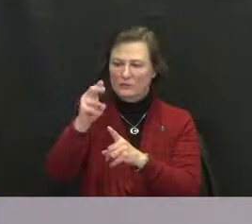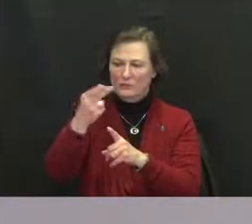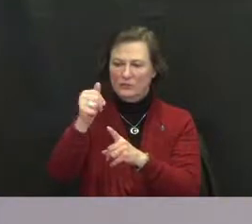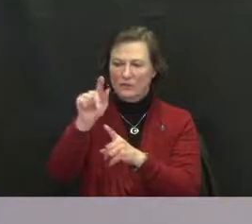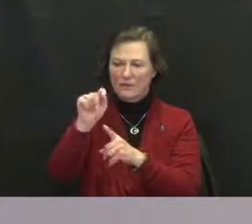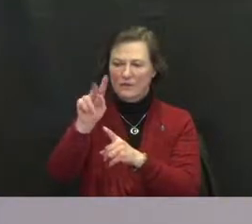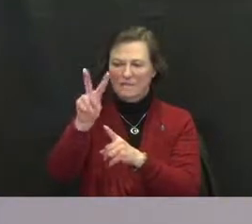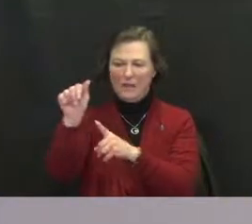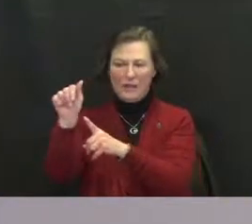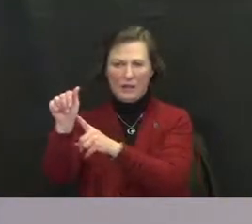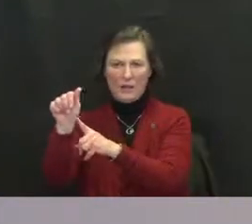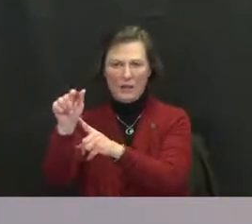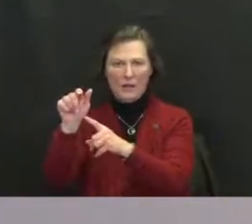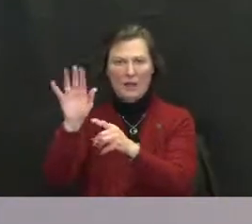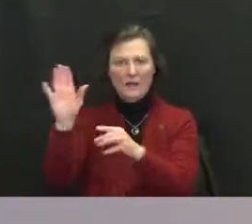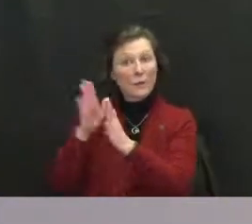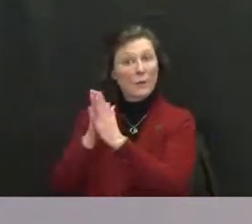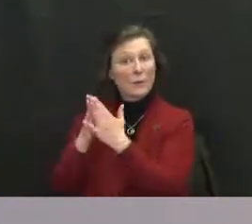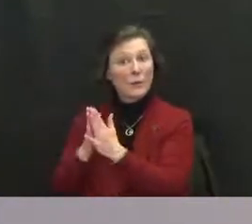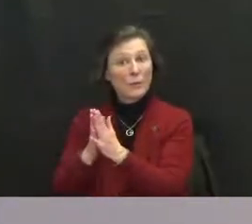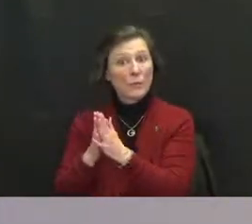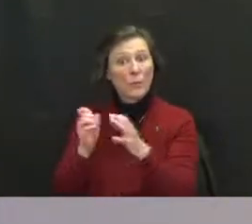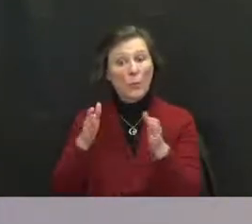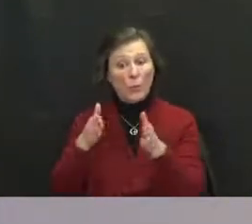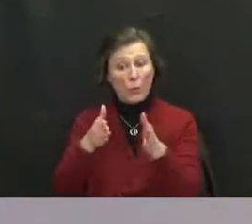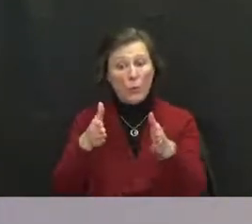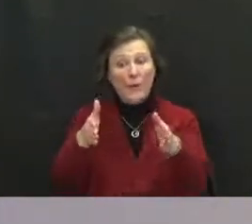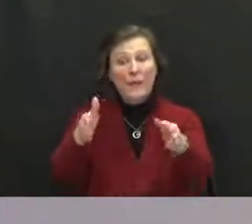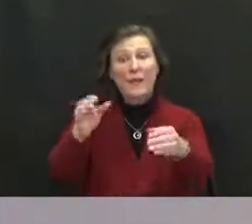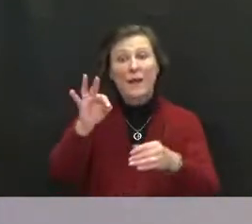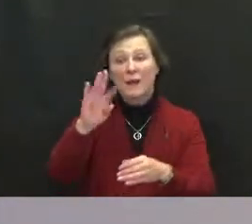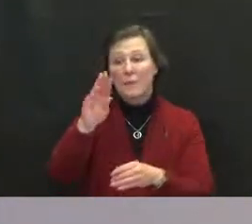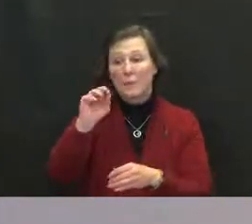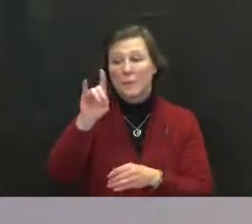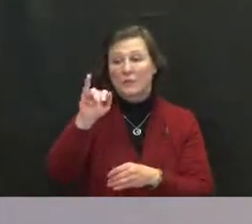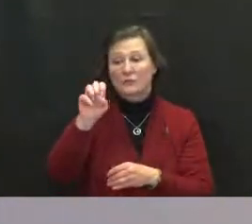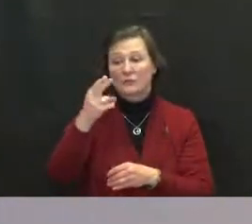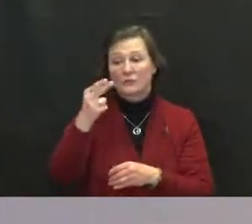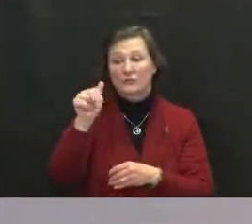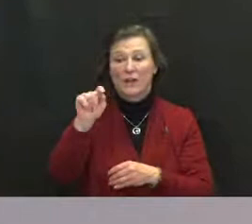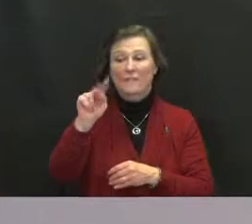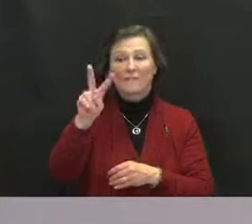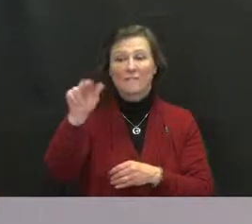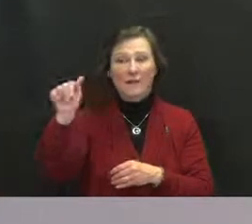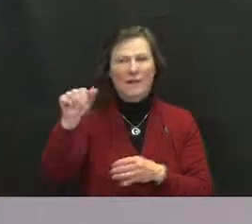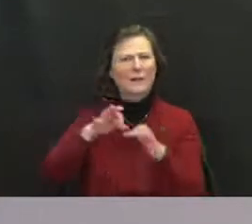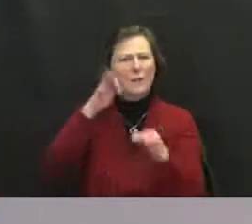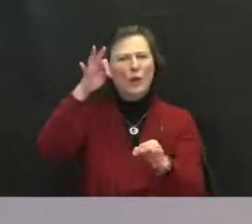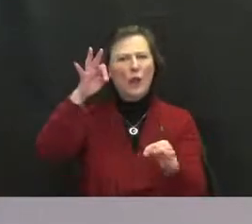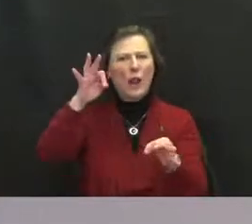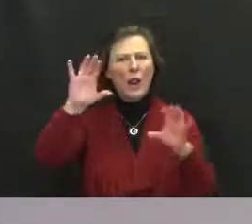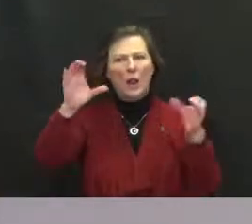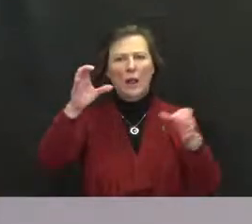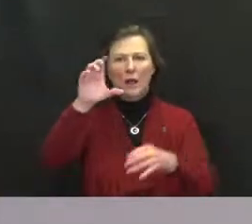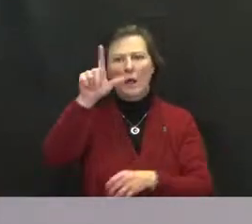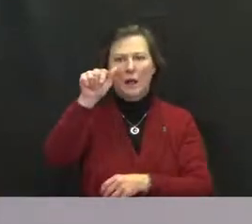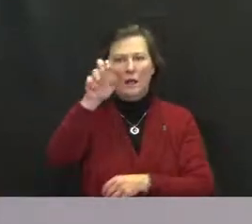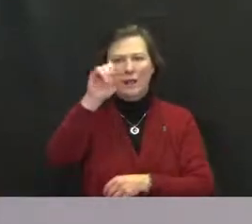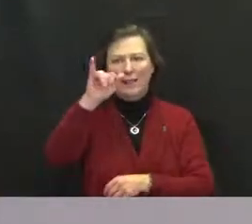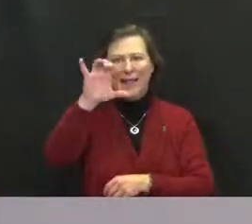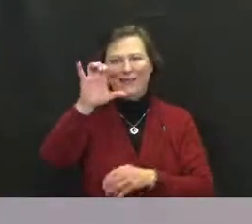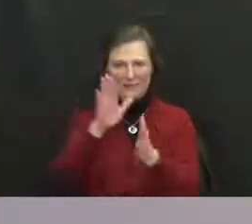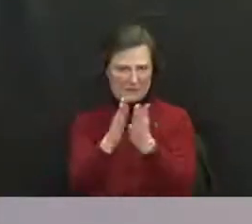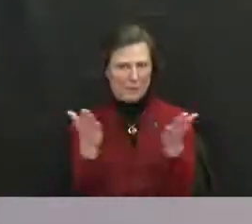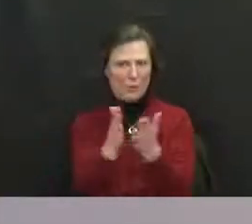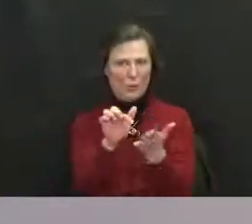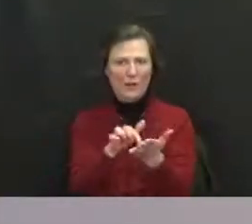The Way of the Bodhisattva, is one of the great spiritual classics. And he